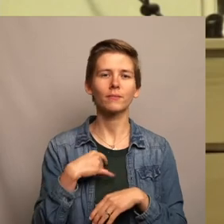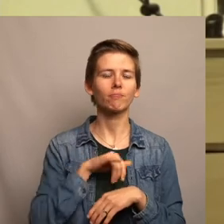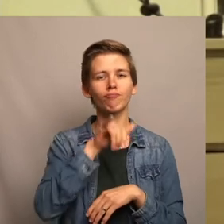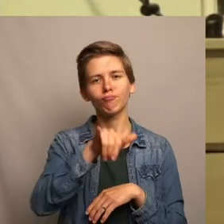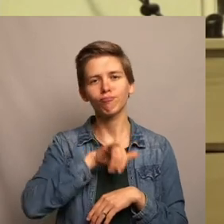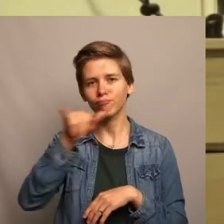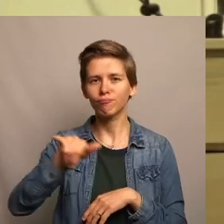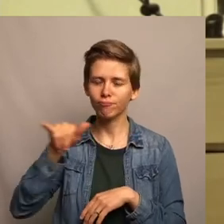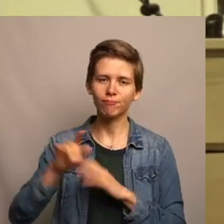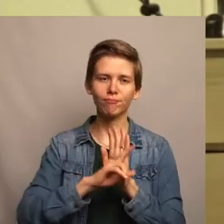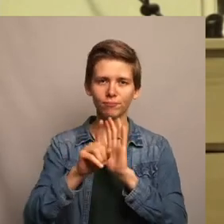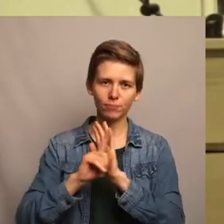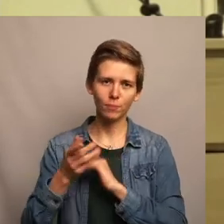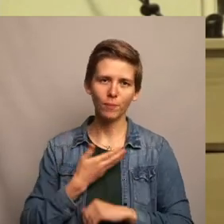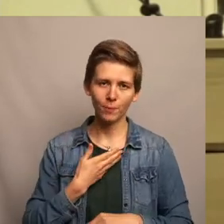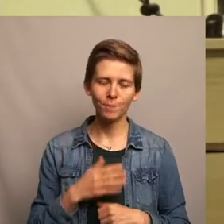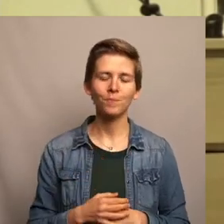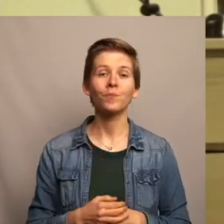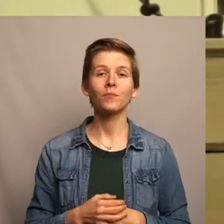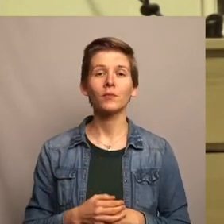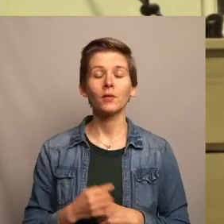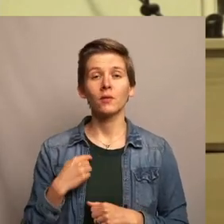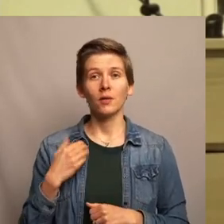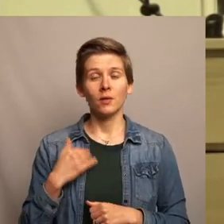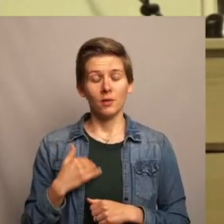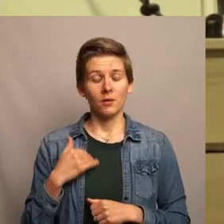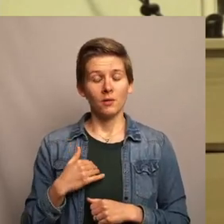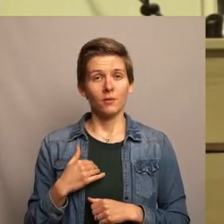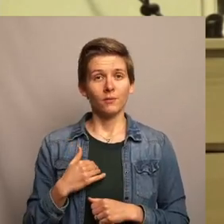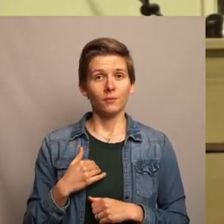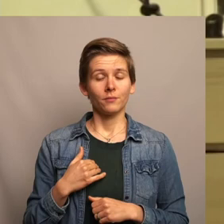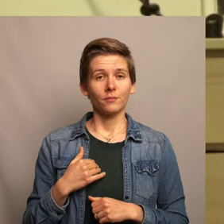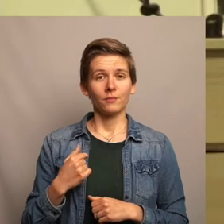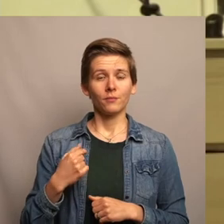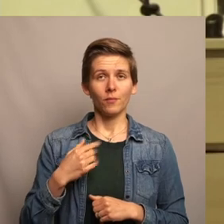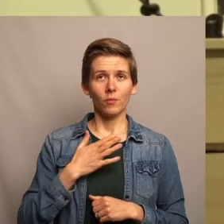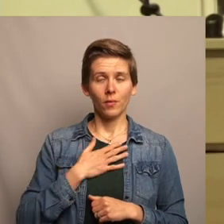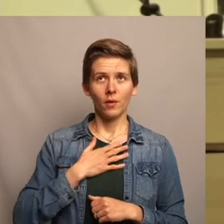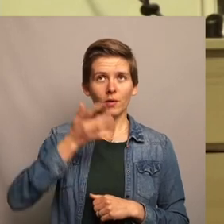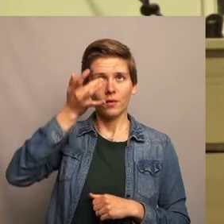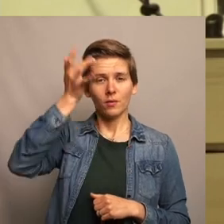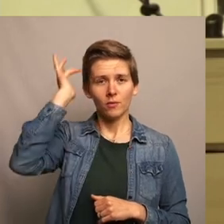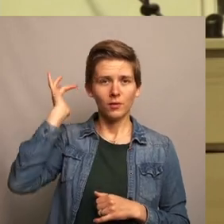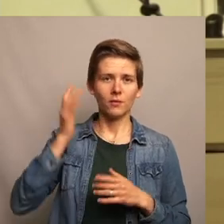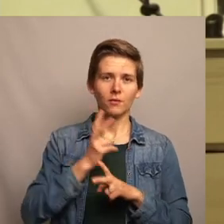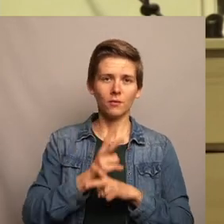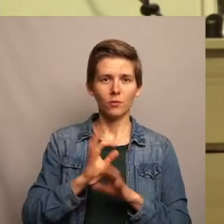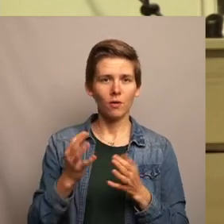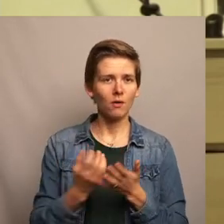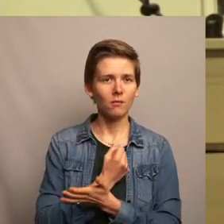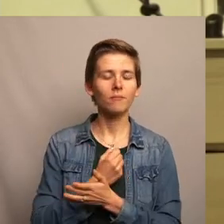I think that I feel that in many ways I arrived at my queerness in Pakistan, in the sense